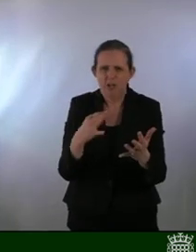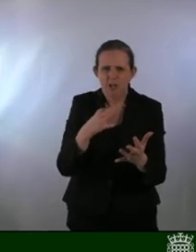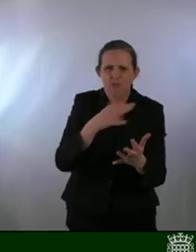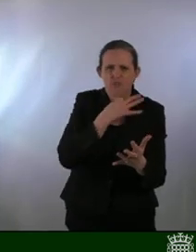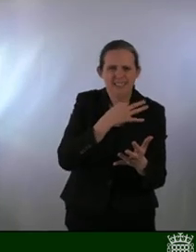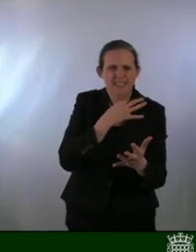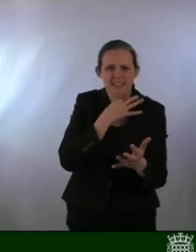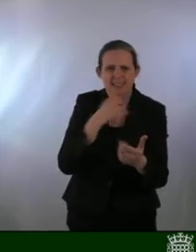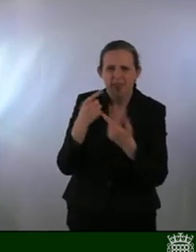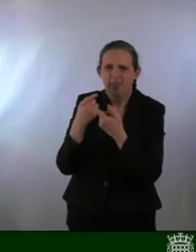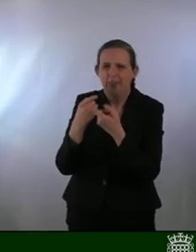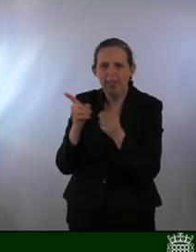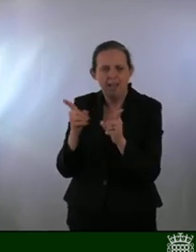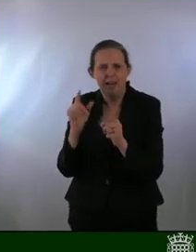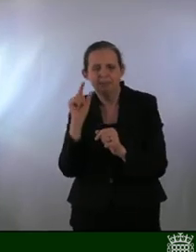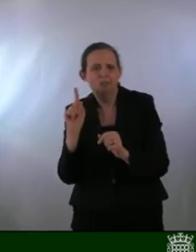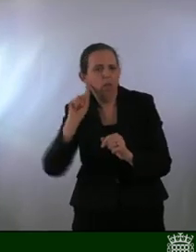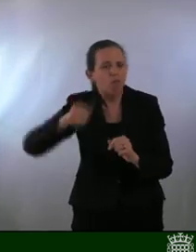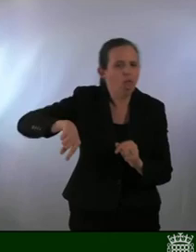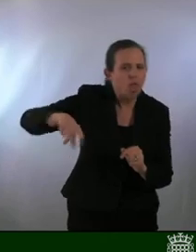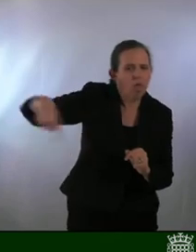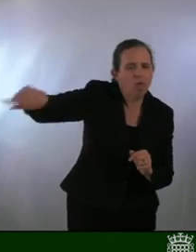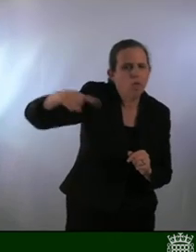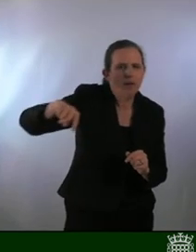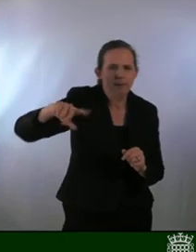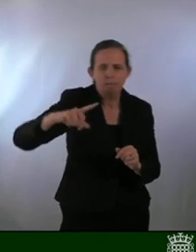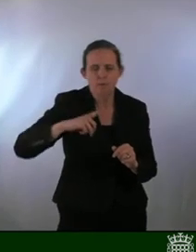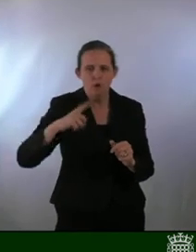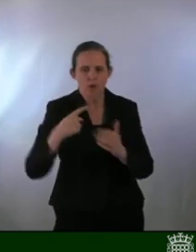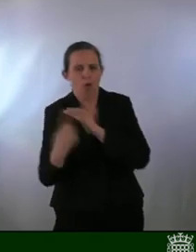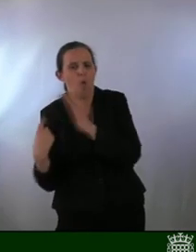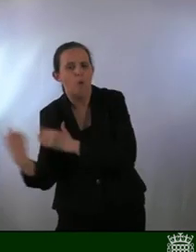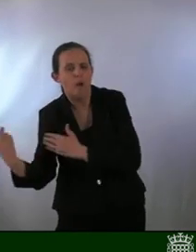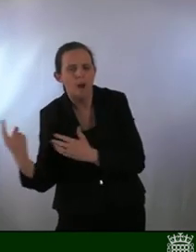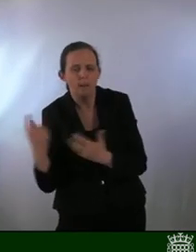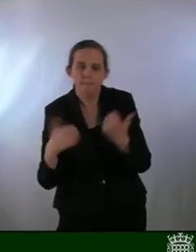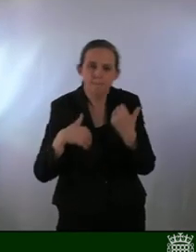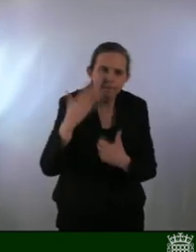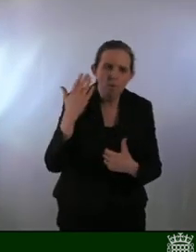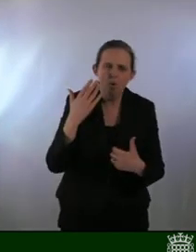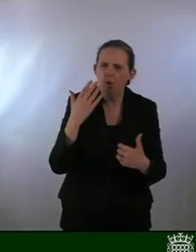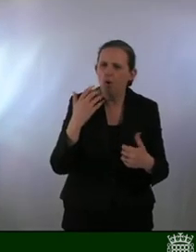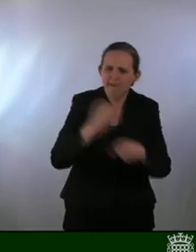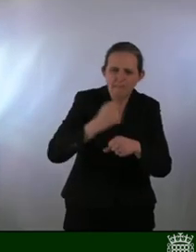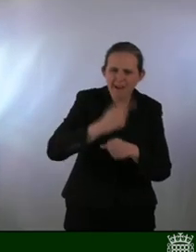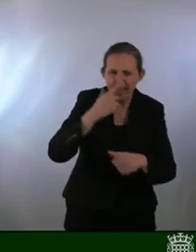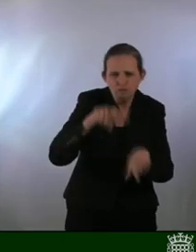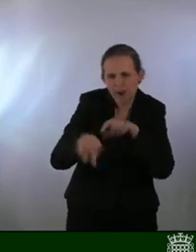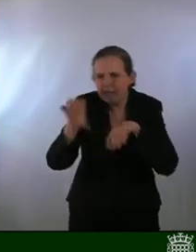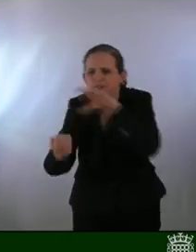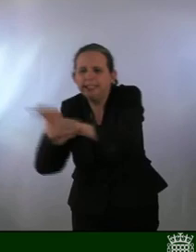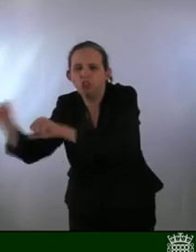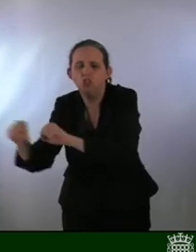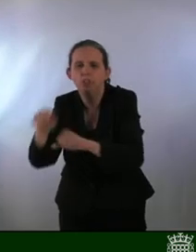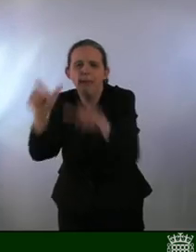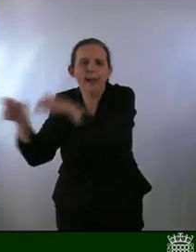become inadvertently ignored by the system. What more can the government do to reach out to these people, whether